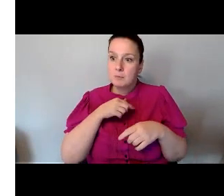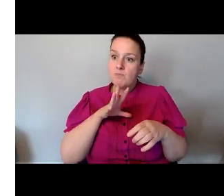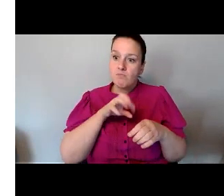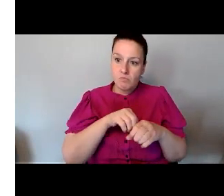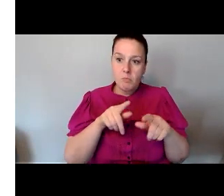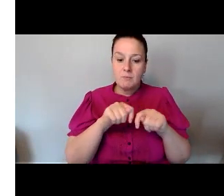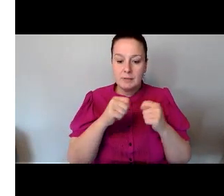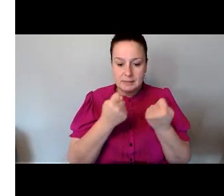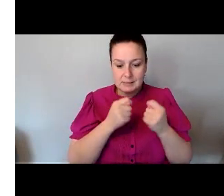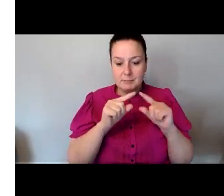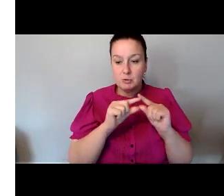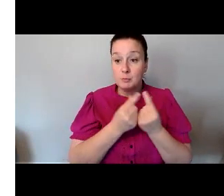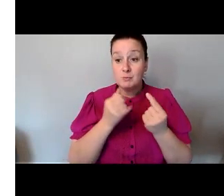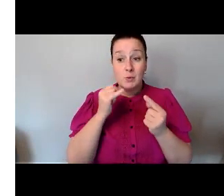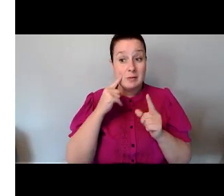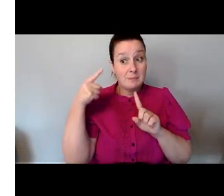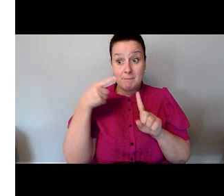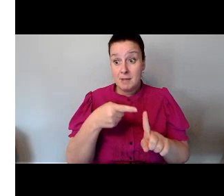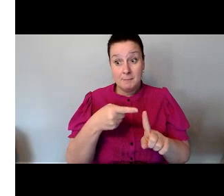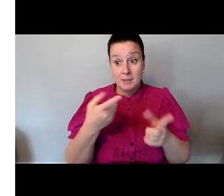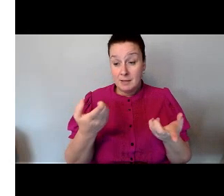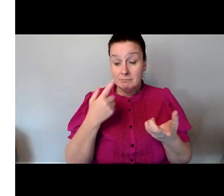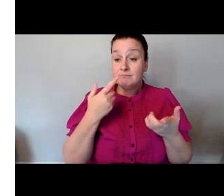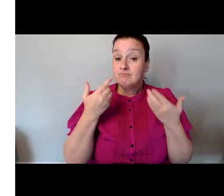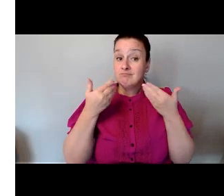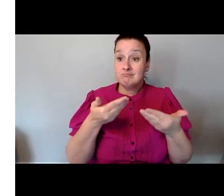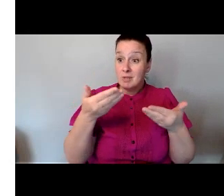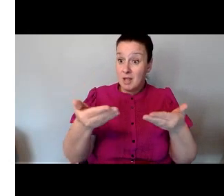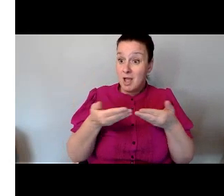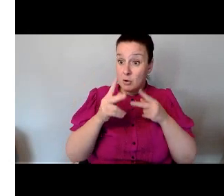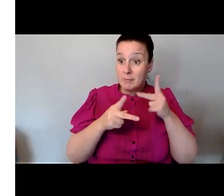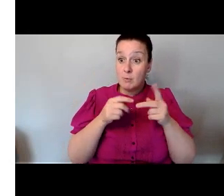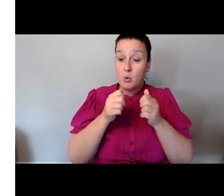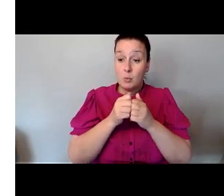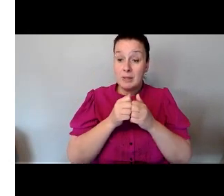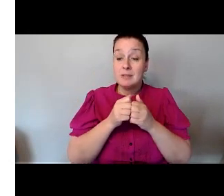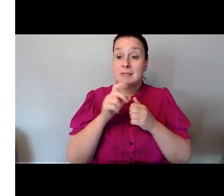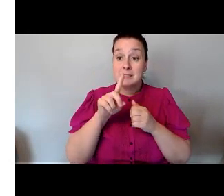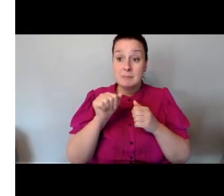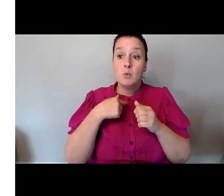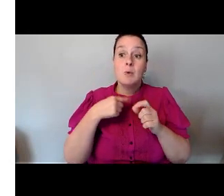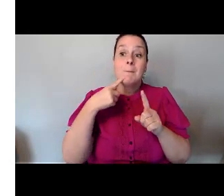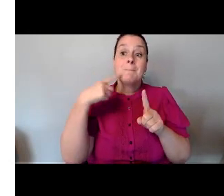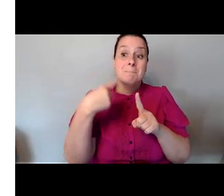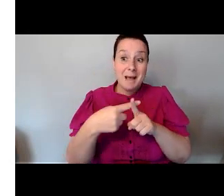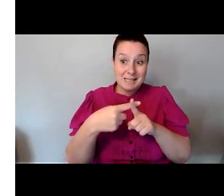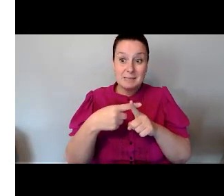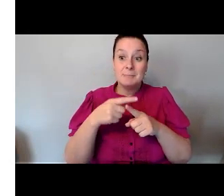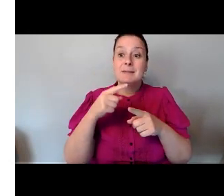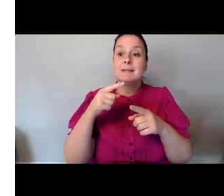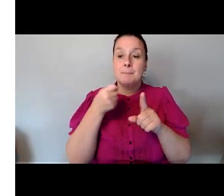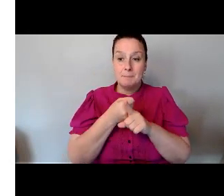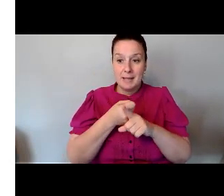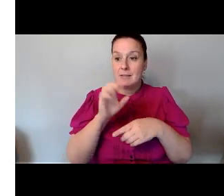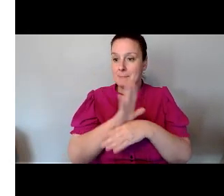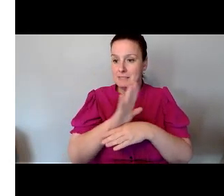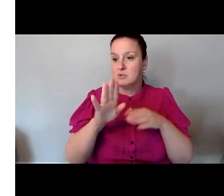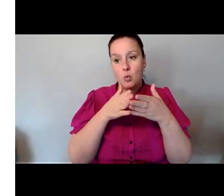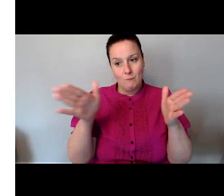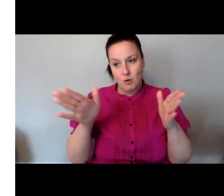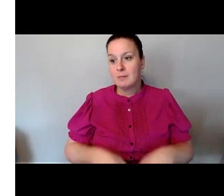group. So that's the bottom line, is that hiring people with disabilities will positively impact the business overall.